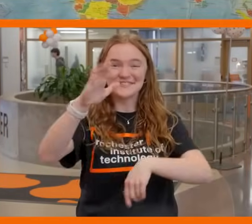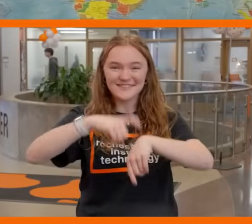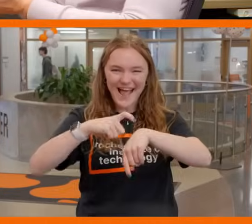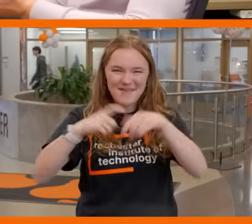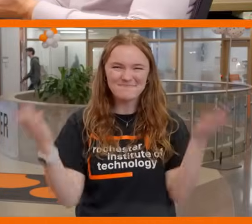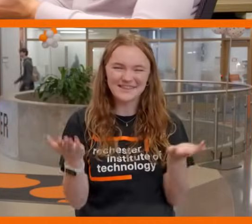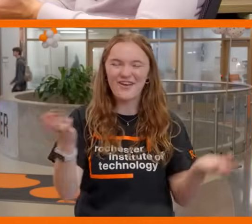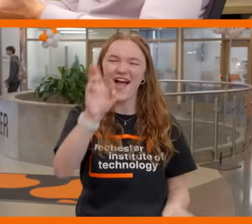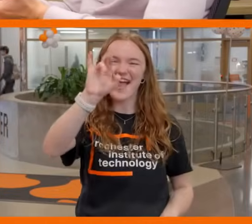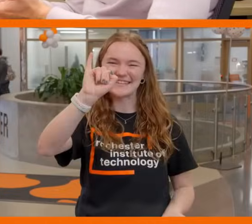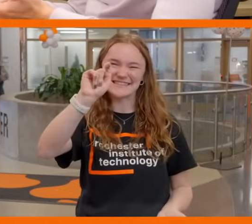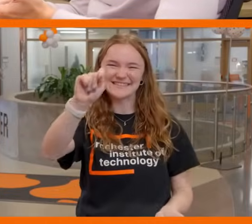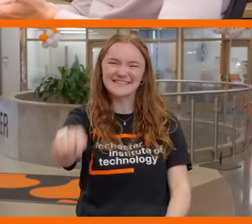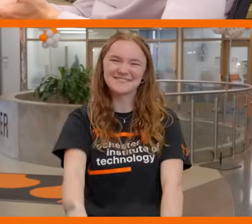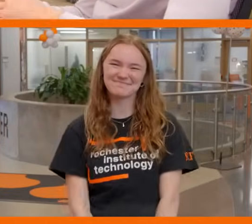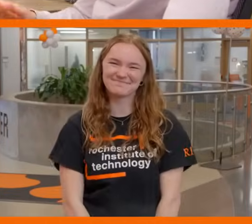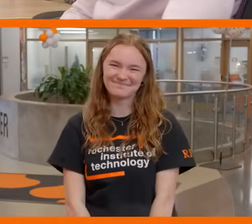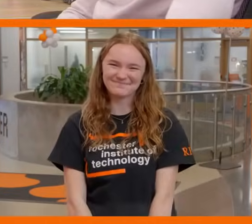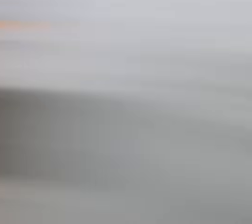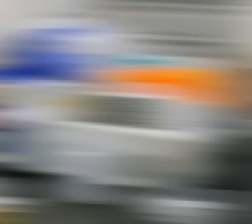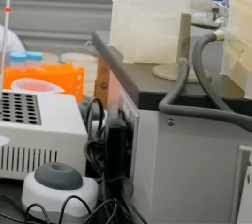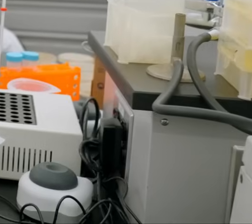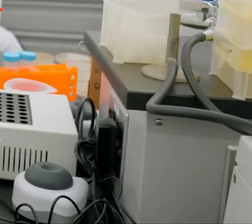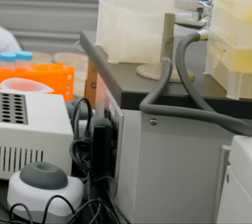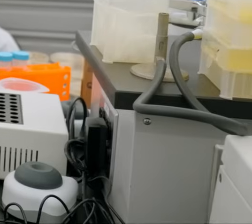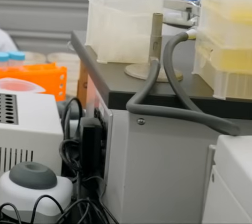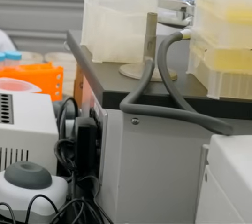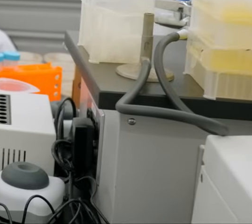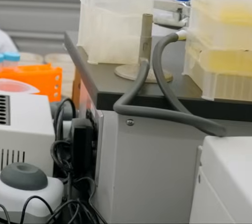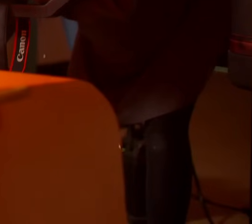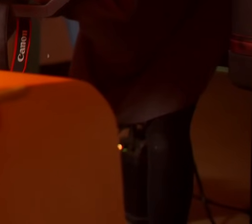helping you make the most of your time here at RIT.